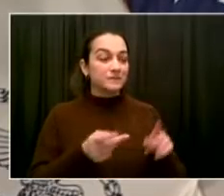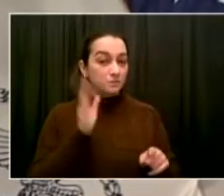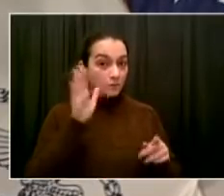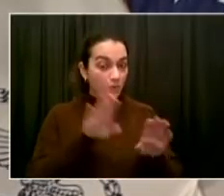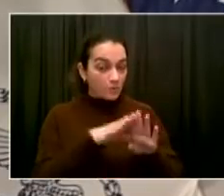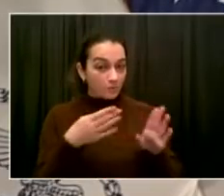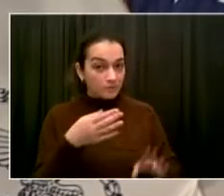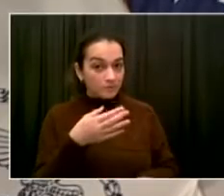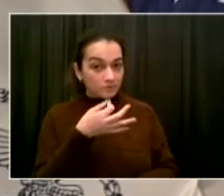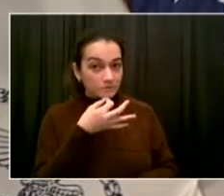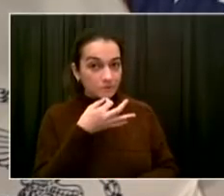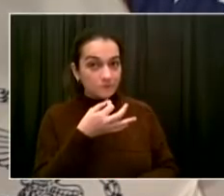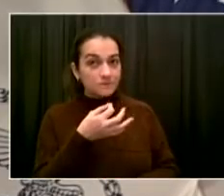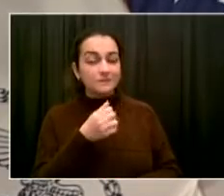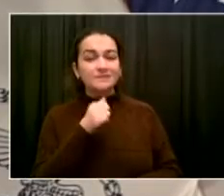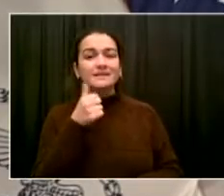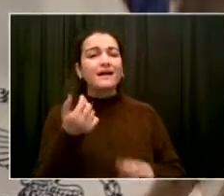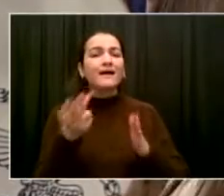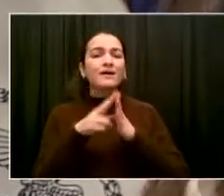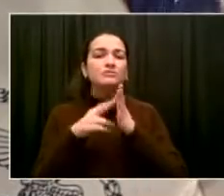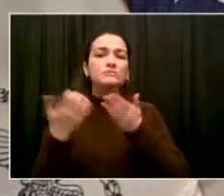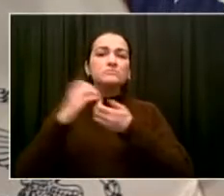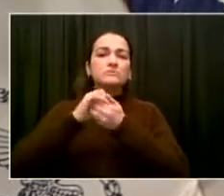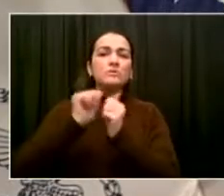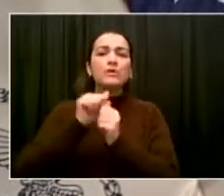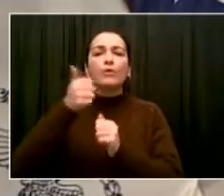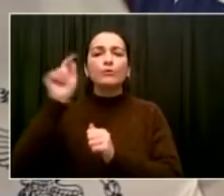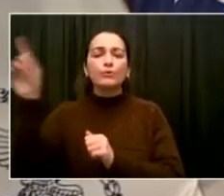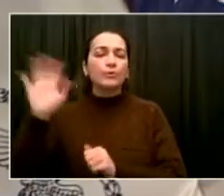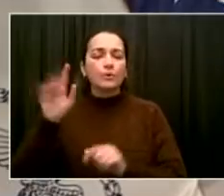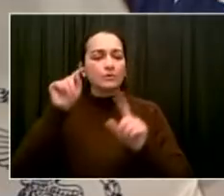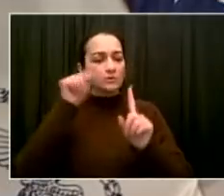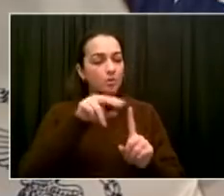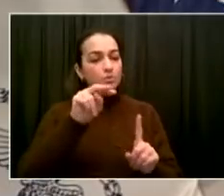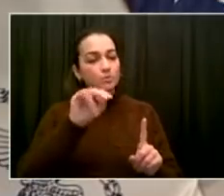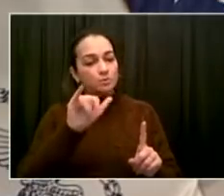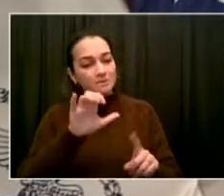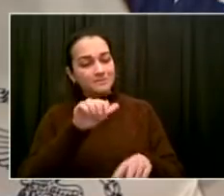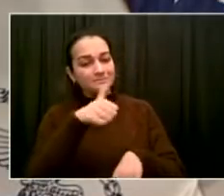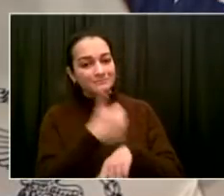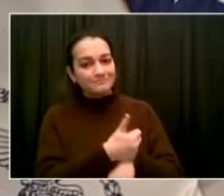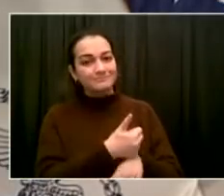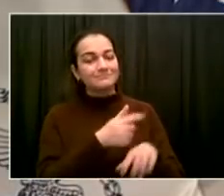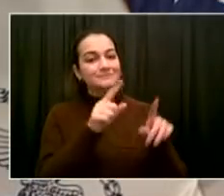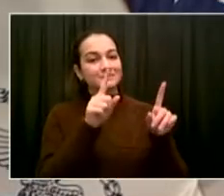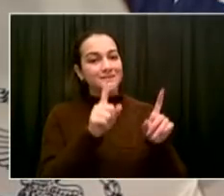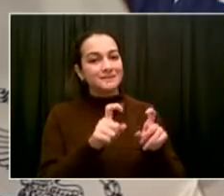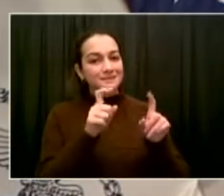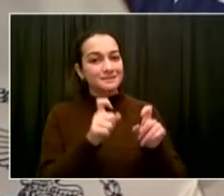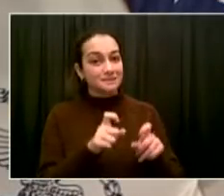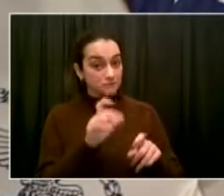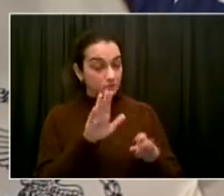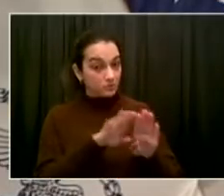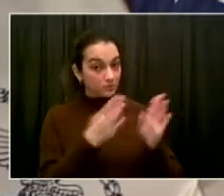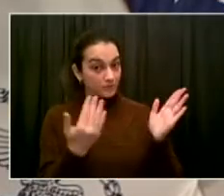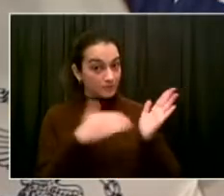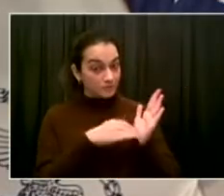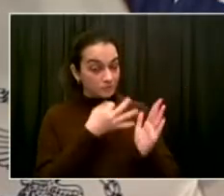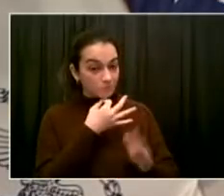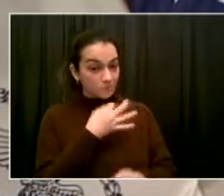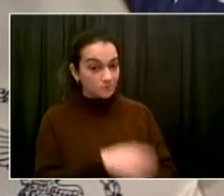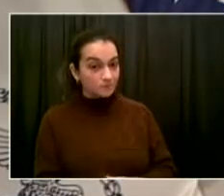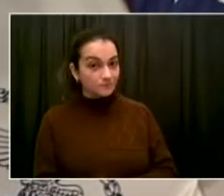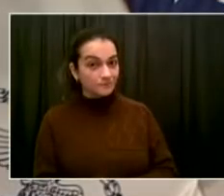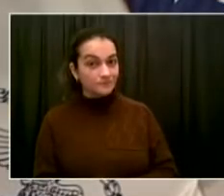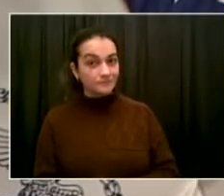especially with these upcoming 5 or 8 sites? Yeah, and let me just say, prefacing Kevin, fair and important